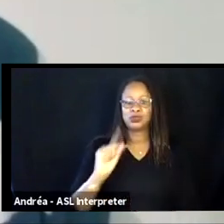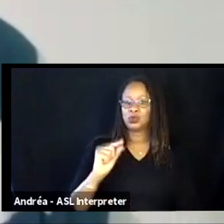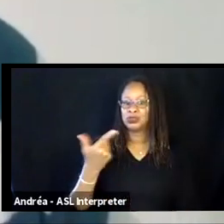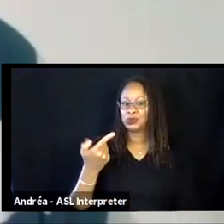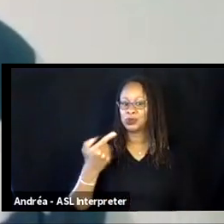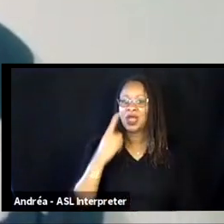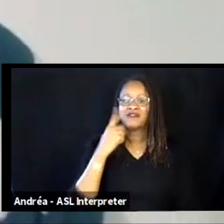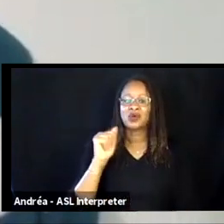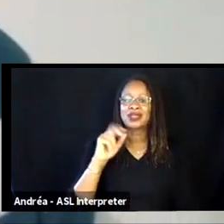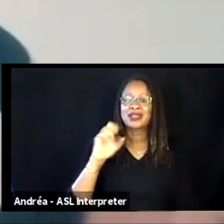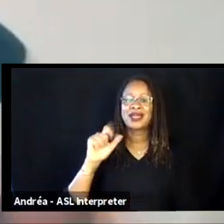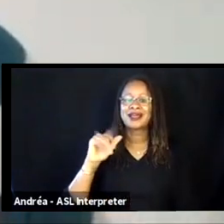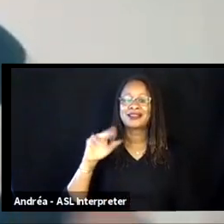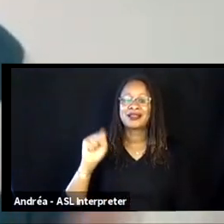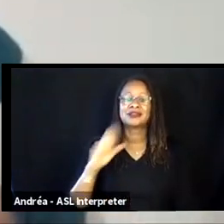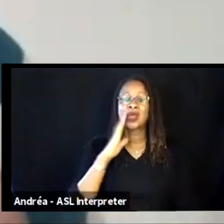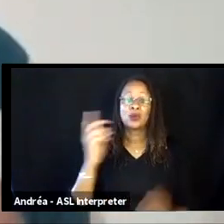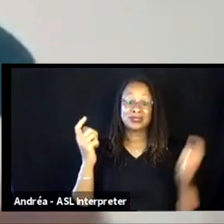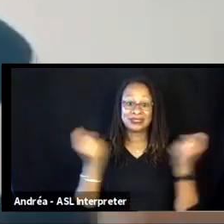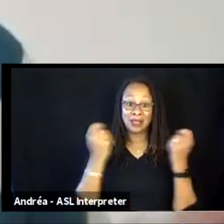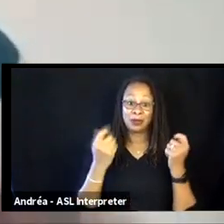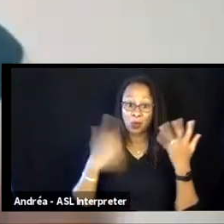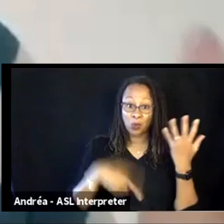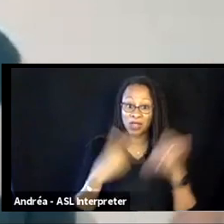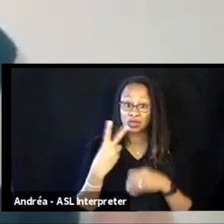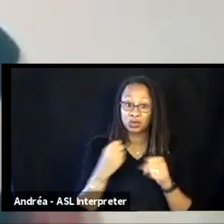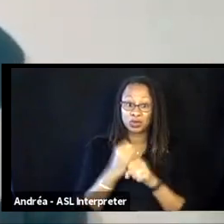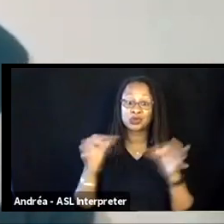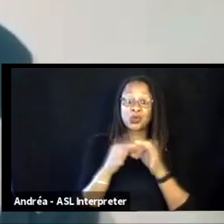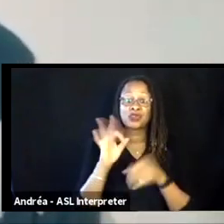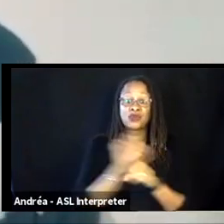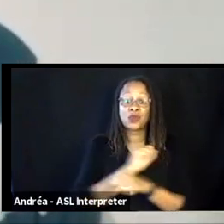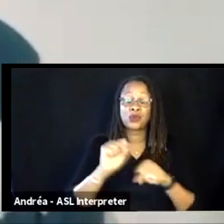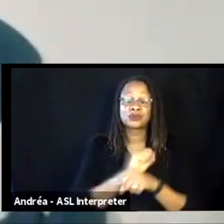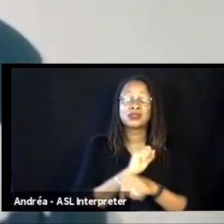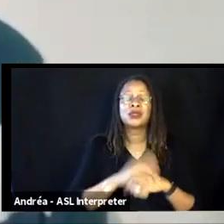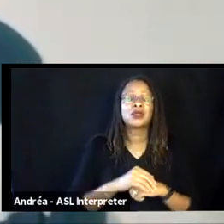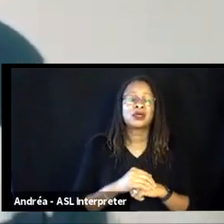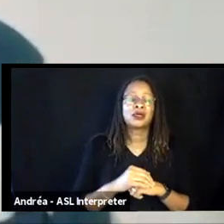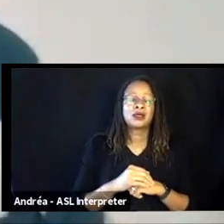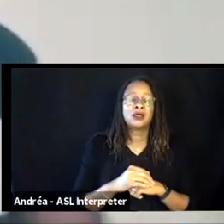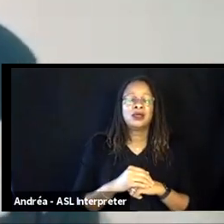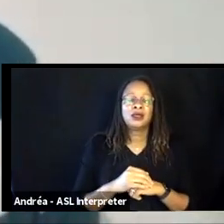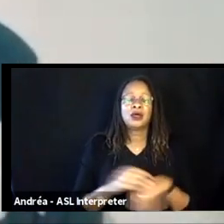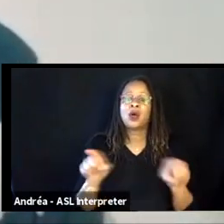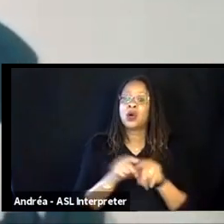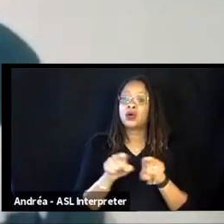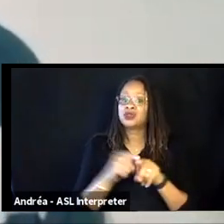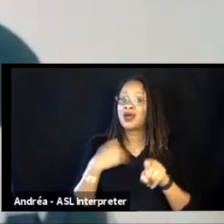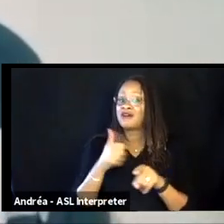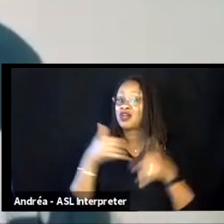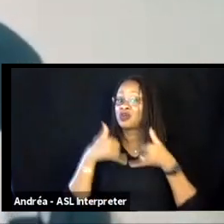Cannes Lions Festival, we'll be celebrating 2 years worth of work. So we'll be awarding 2 years worth of Glass Lions. We also have another award,